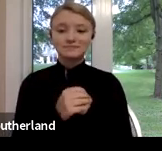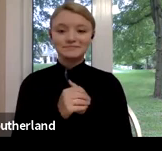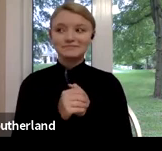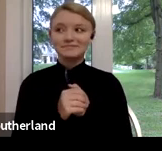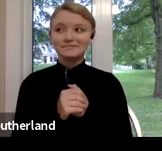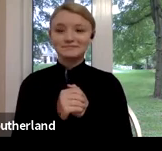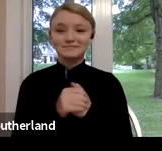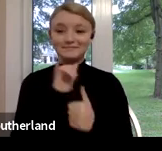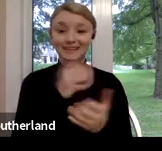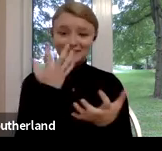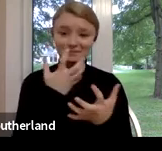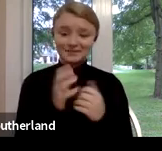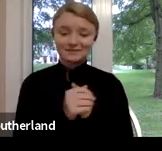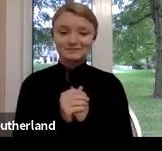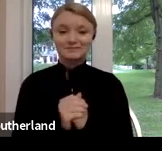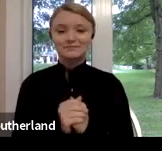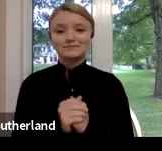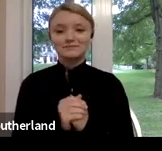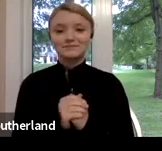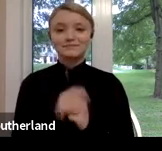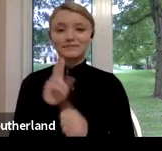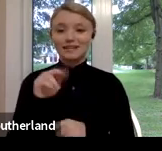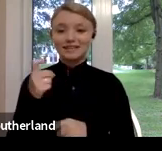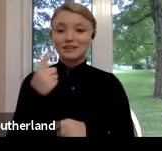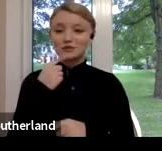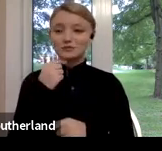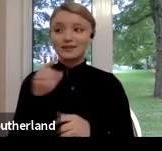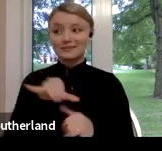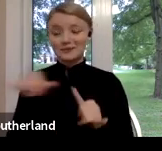that's amazing. Mm-hmm. And Ningxia Red is amazing.